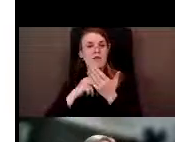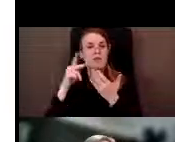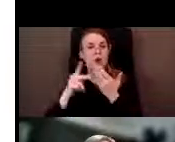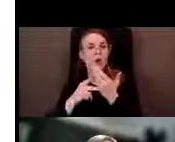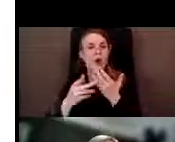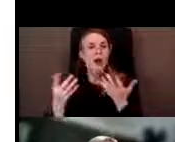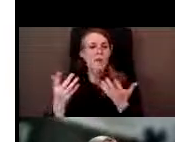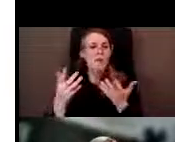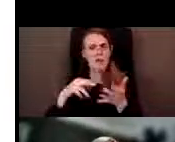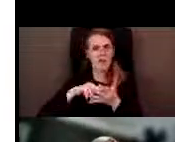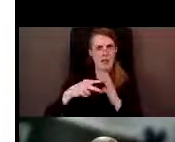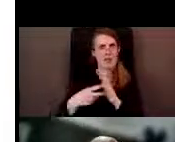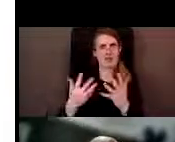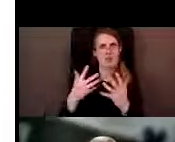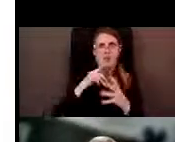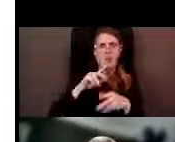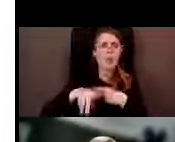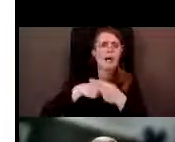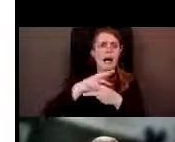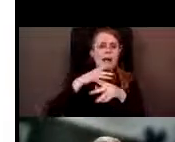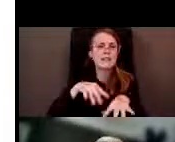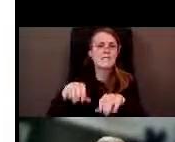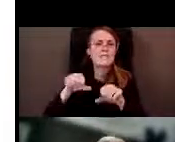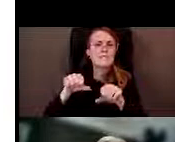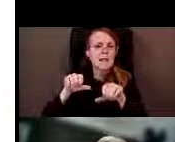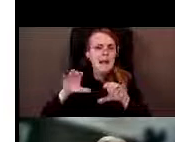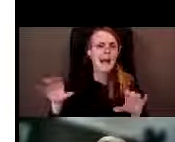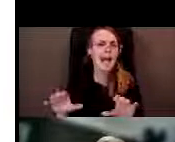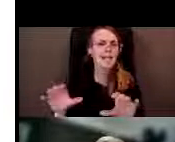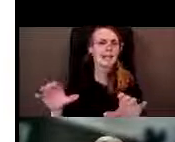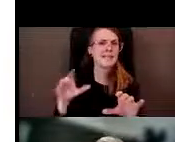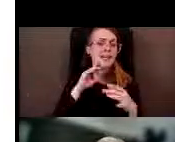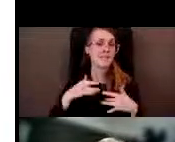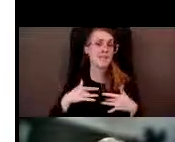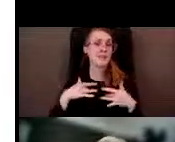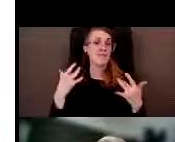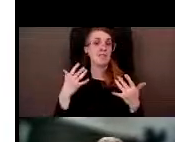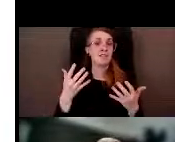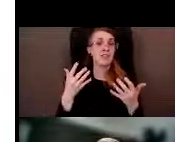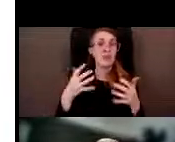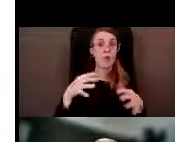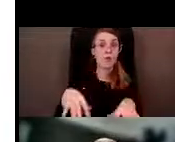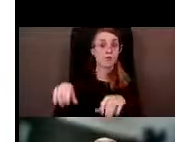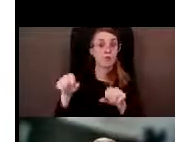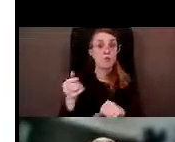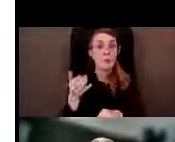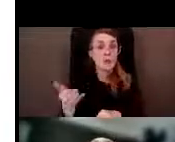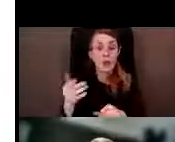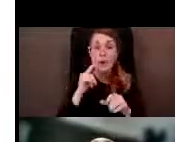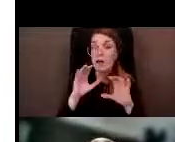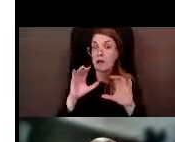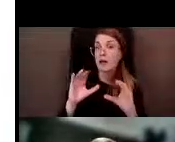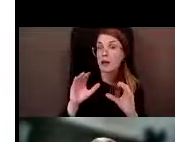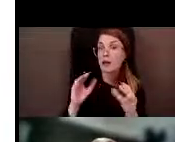what kinds of activities, facilities, events, and so forth you would like to see, classes you would like to see